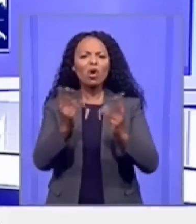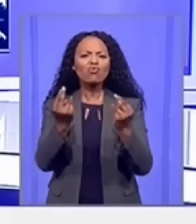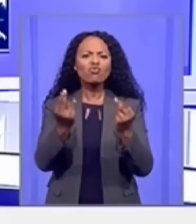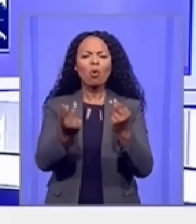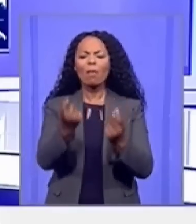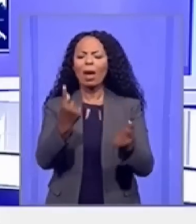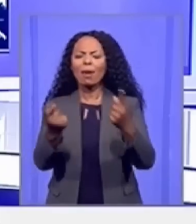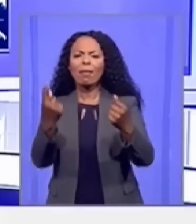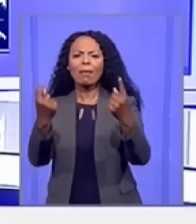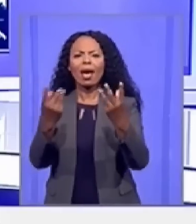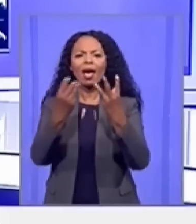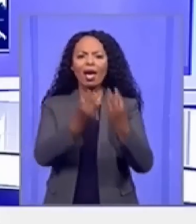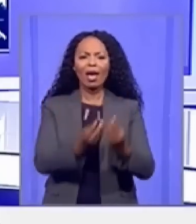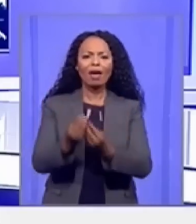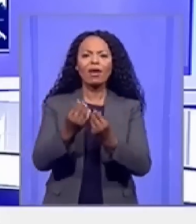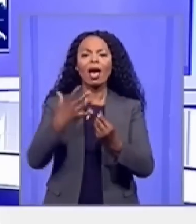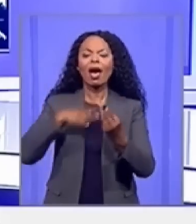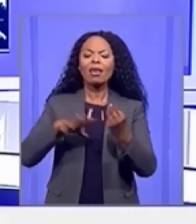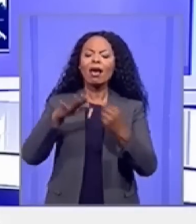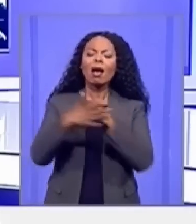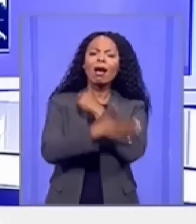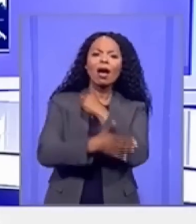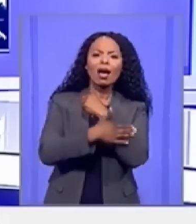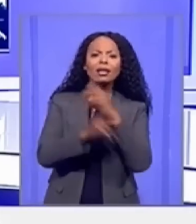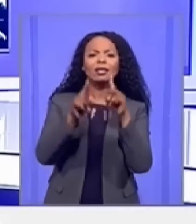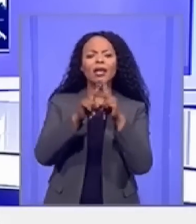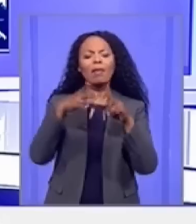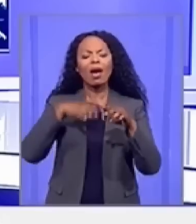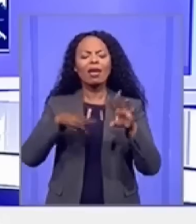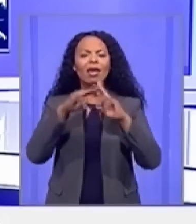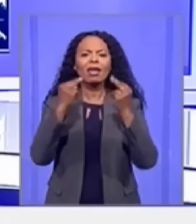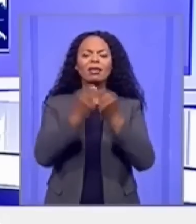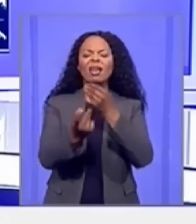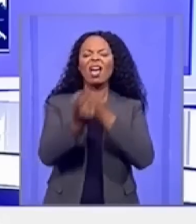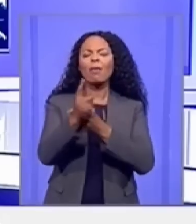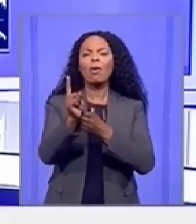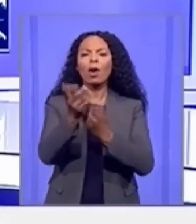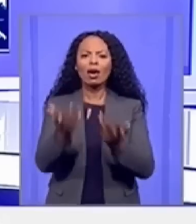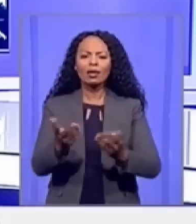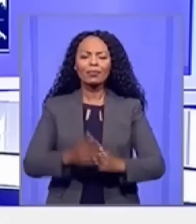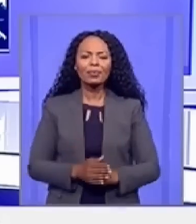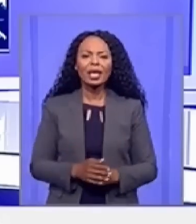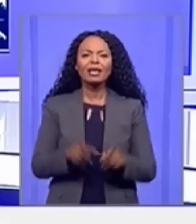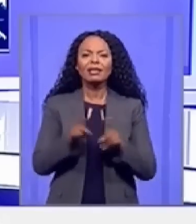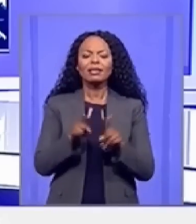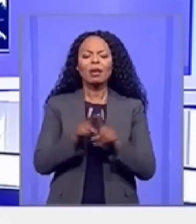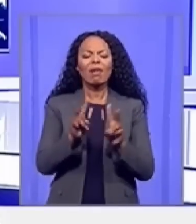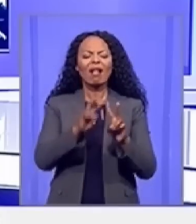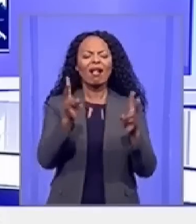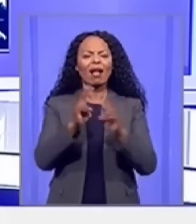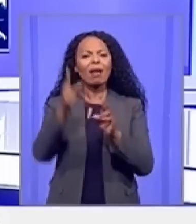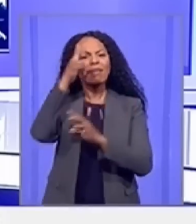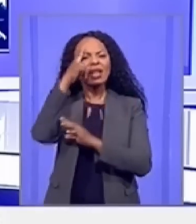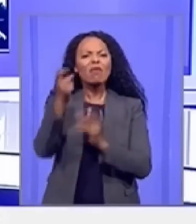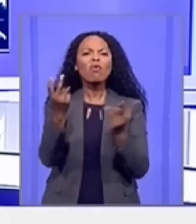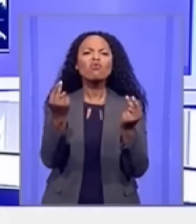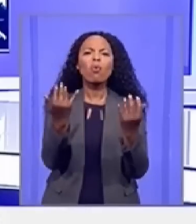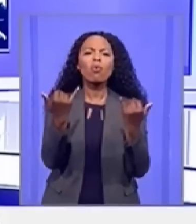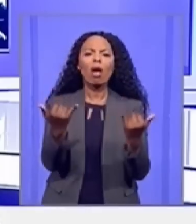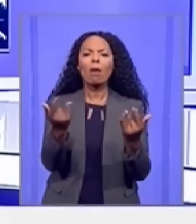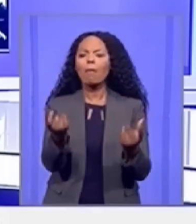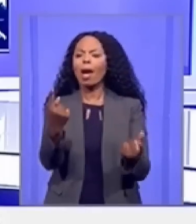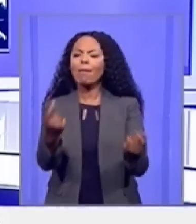re rutang hore mafatsheng a mang le ditjhabeng tse ding ho etsahala jwang. ho na le ditumelo tse ntjha tse kenang